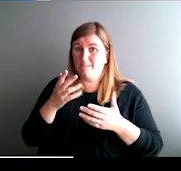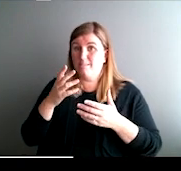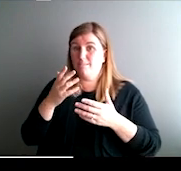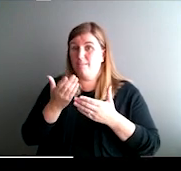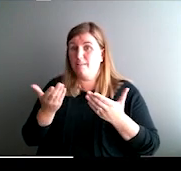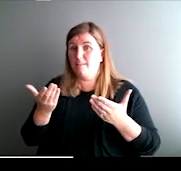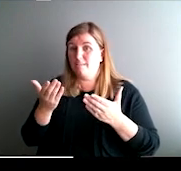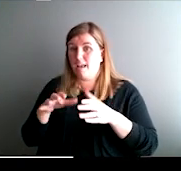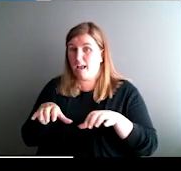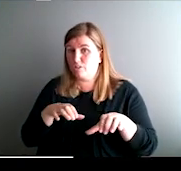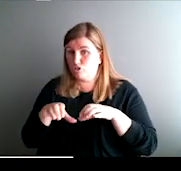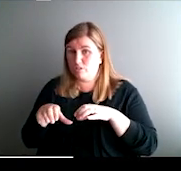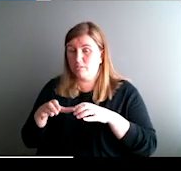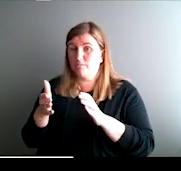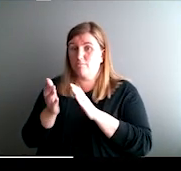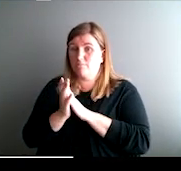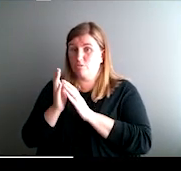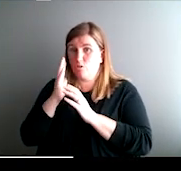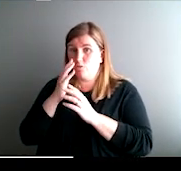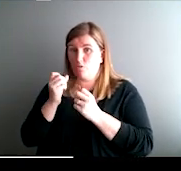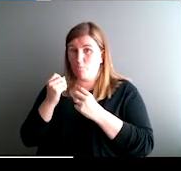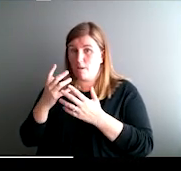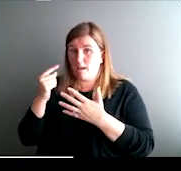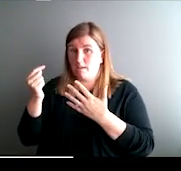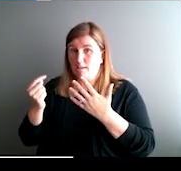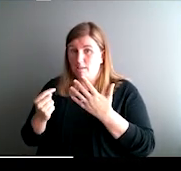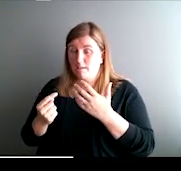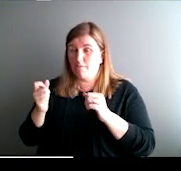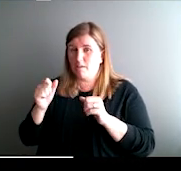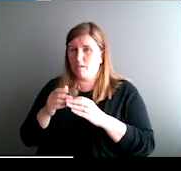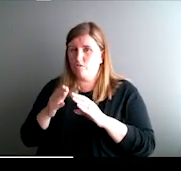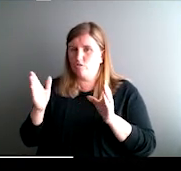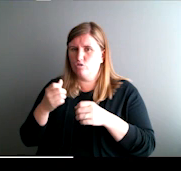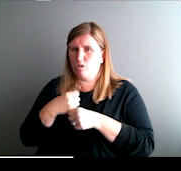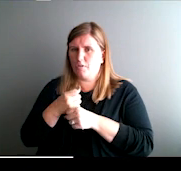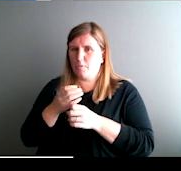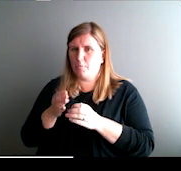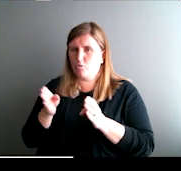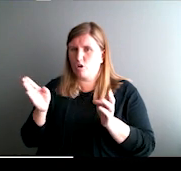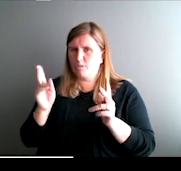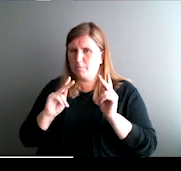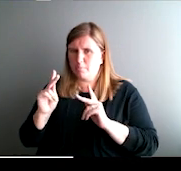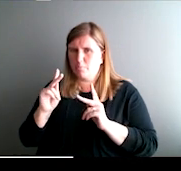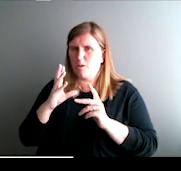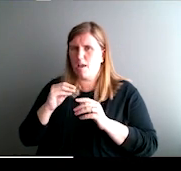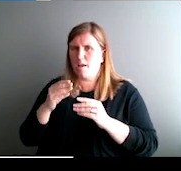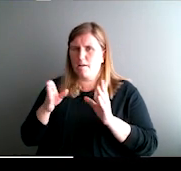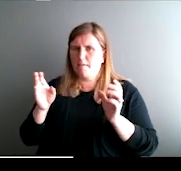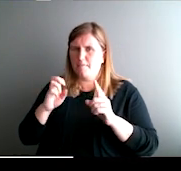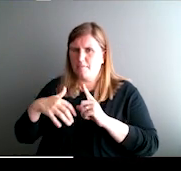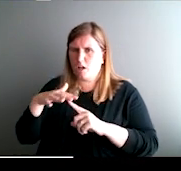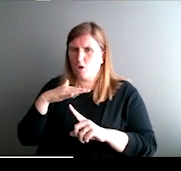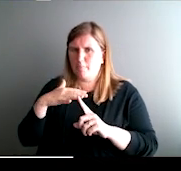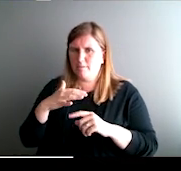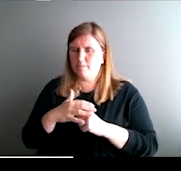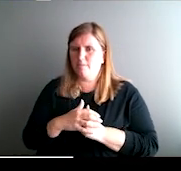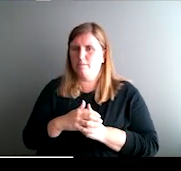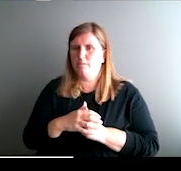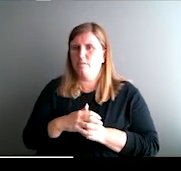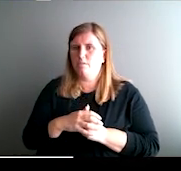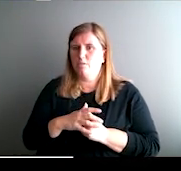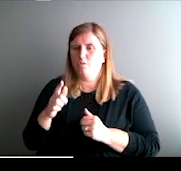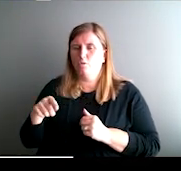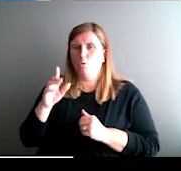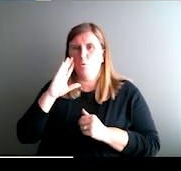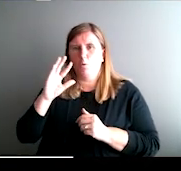that, when they've learned to ask for many, many of them, and they can generate those across people, across environments, things like that, you're